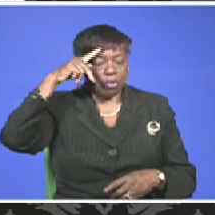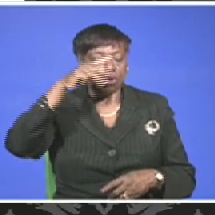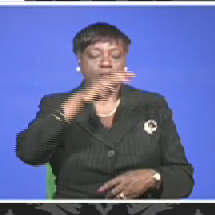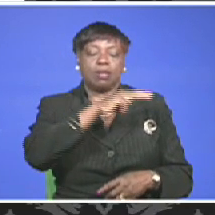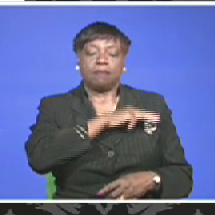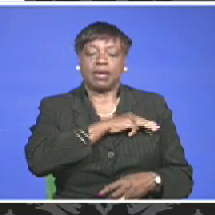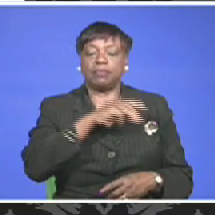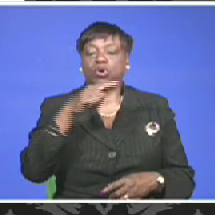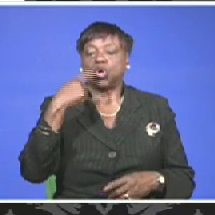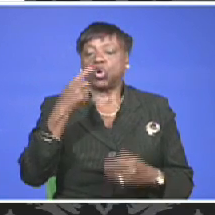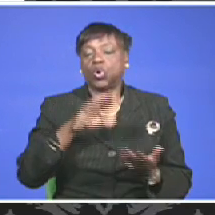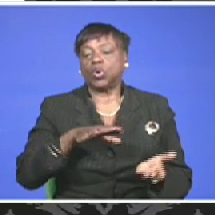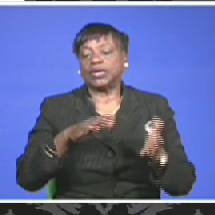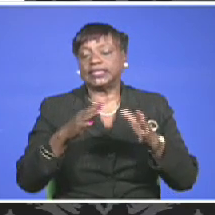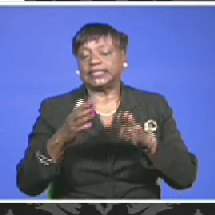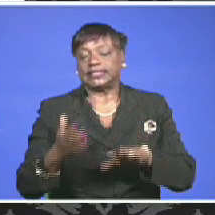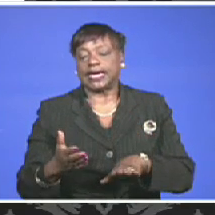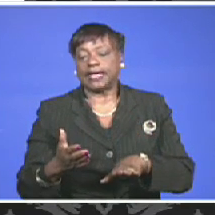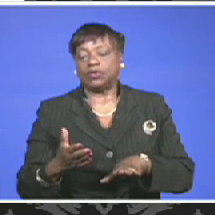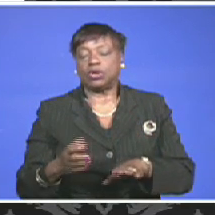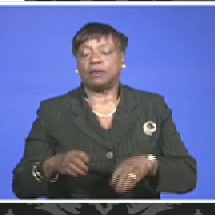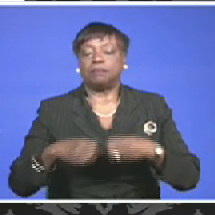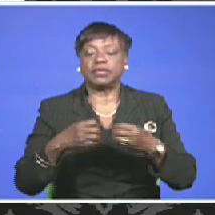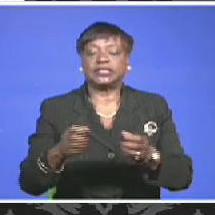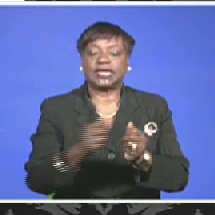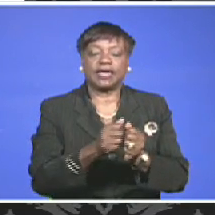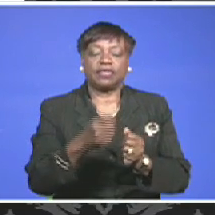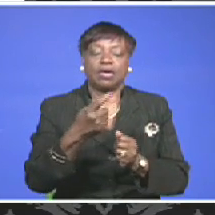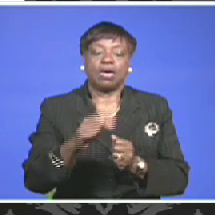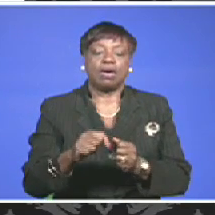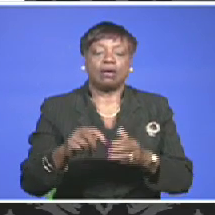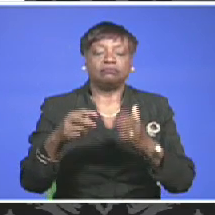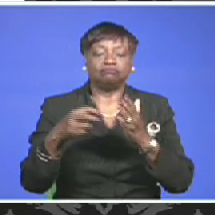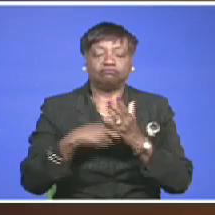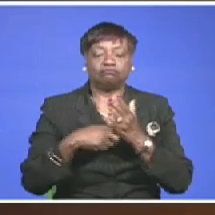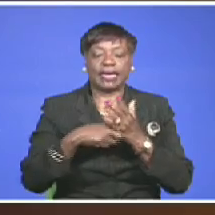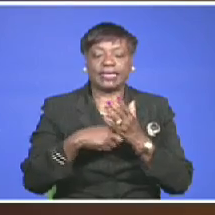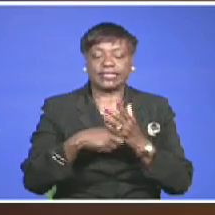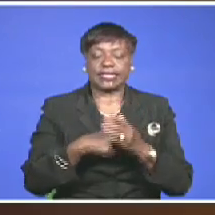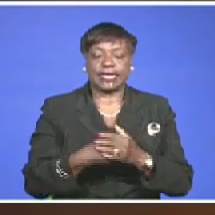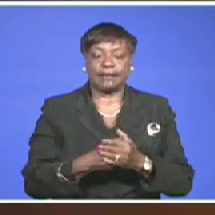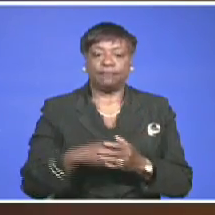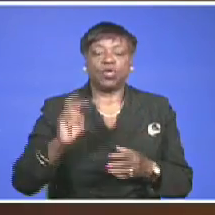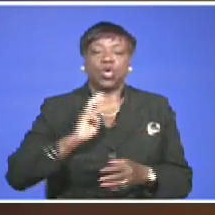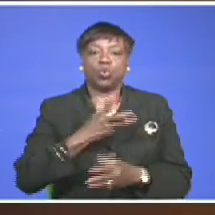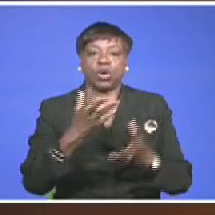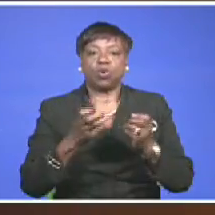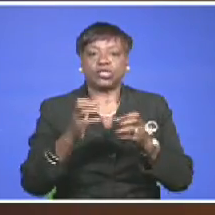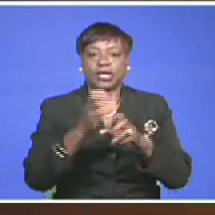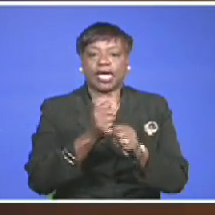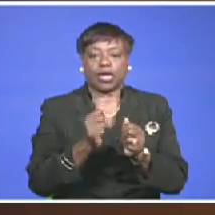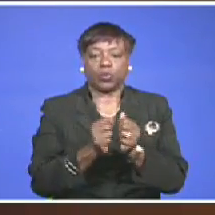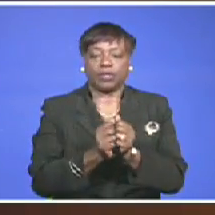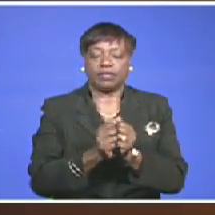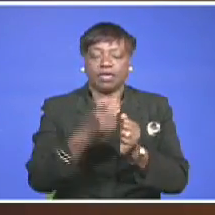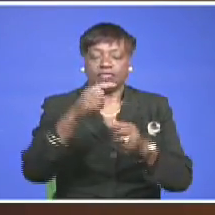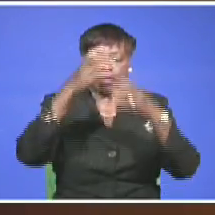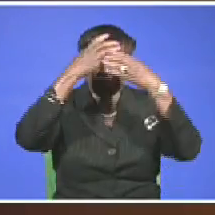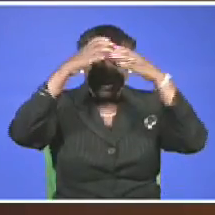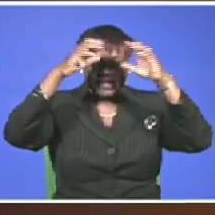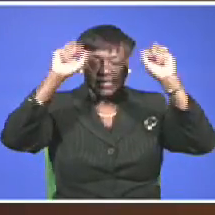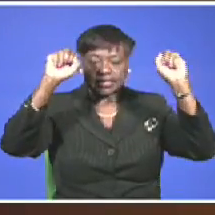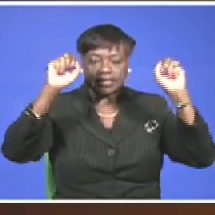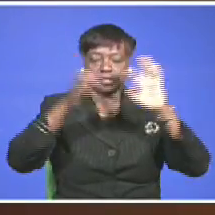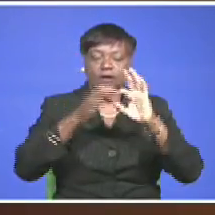supposed to collaborate to put together a magazine, and Brown still has plans to do his part. We would like to get with the president of